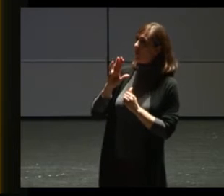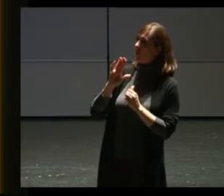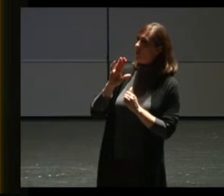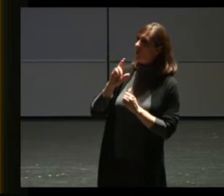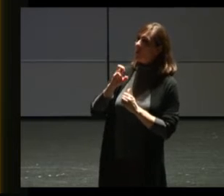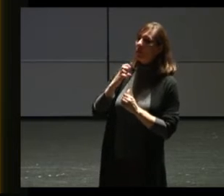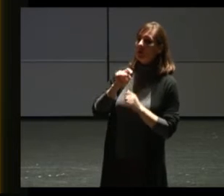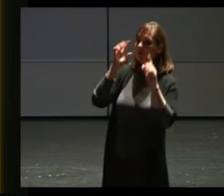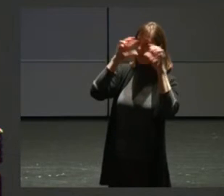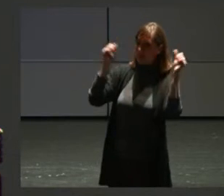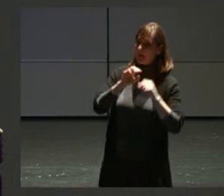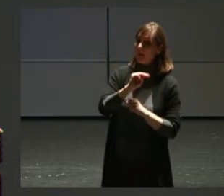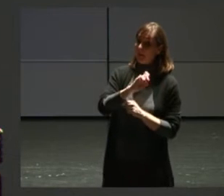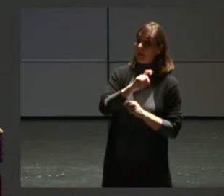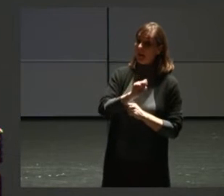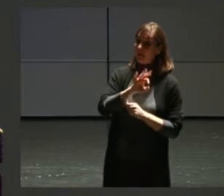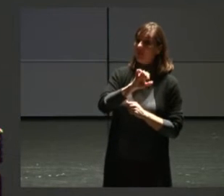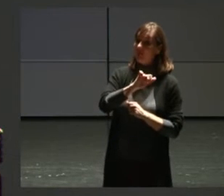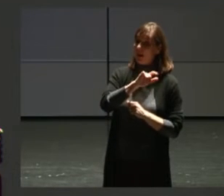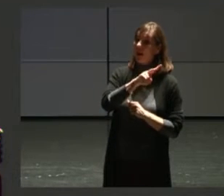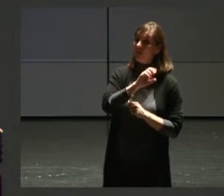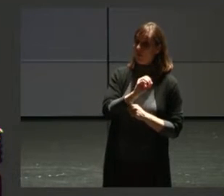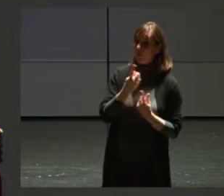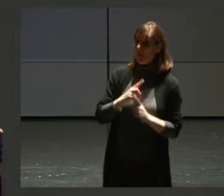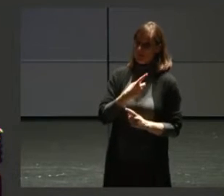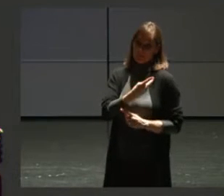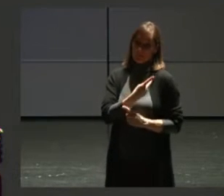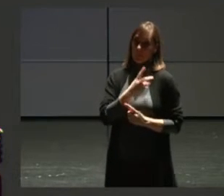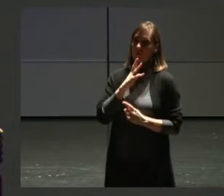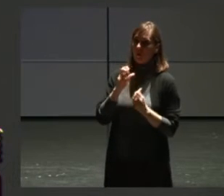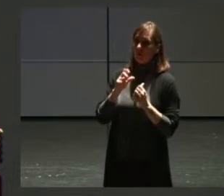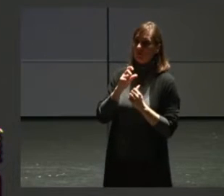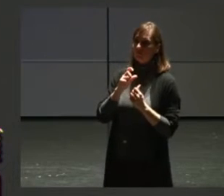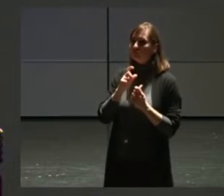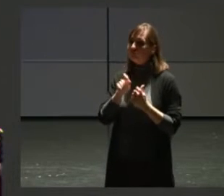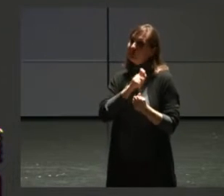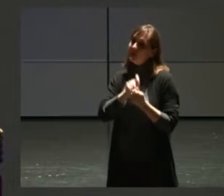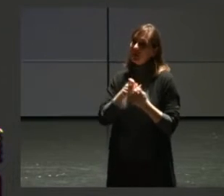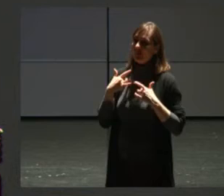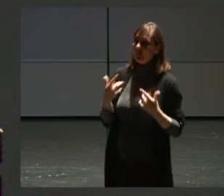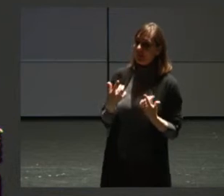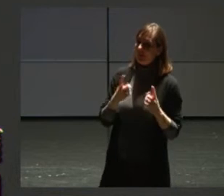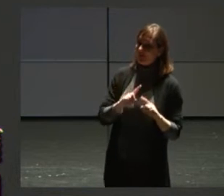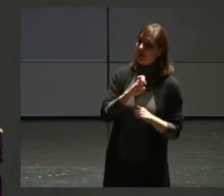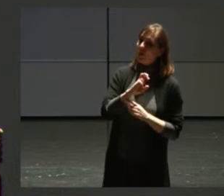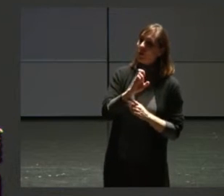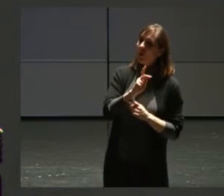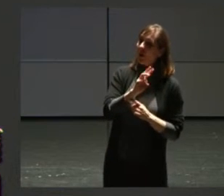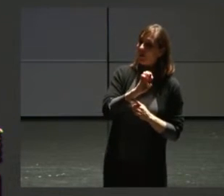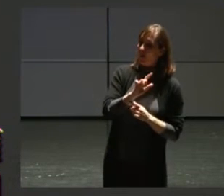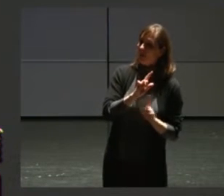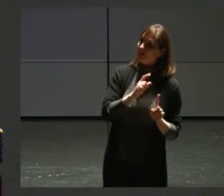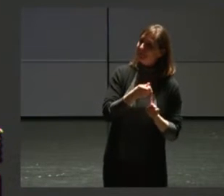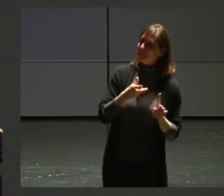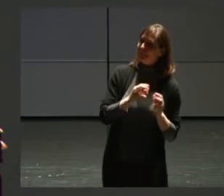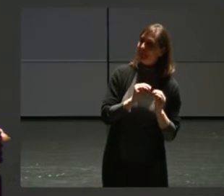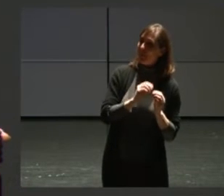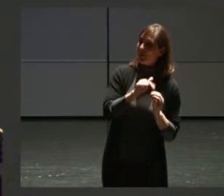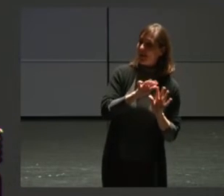Mike Falbo, and we were talking about a recent event that occurred at Rockwell. I'll tell you more about that as I end my plenary